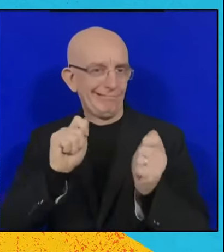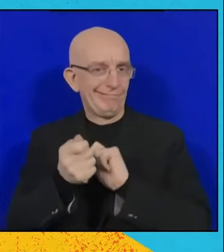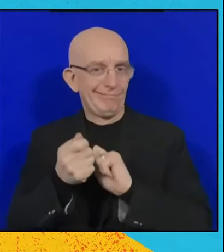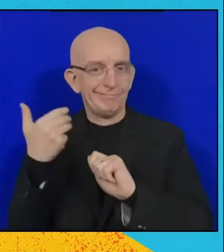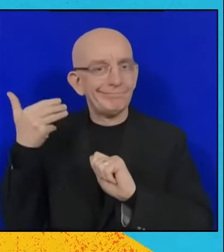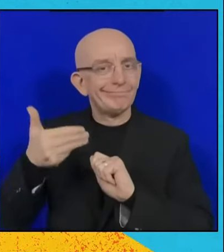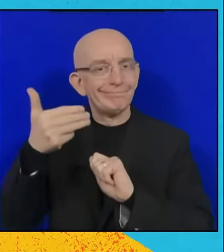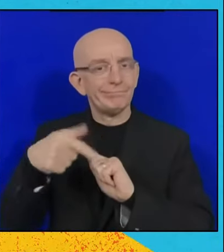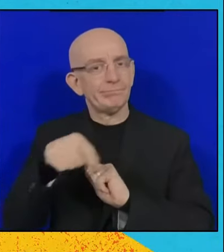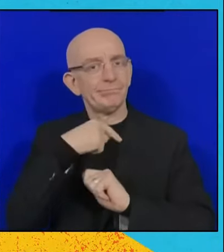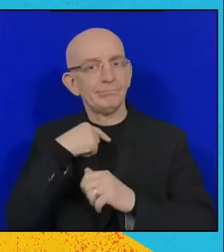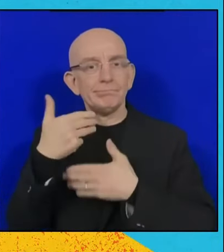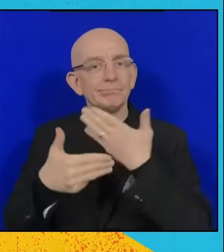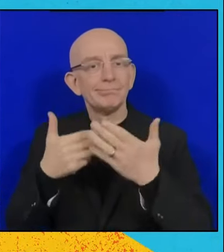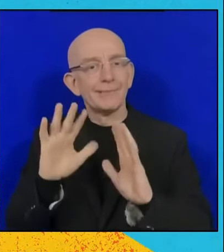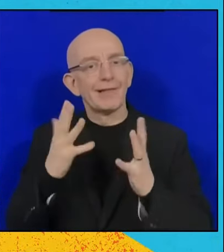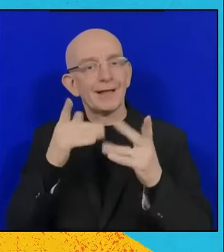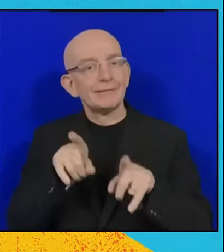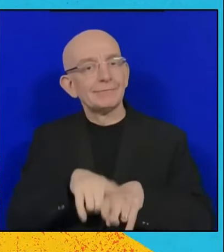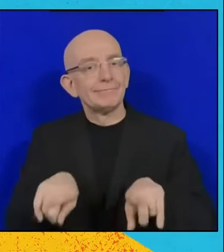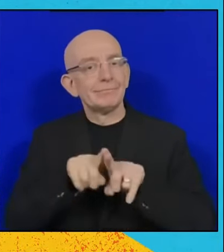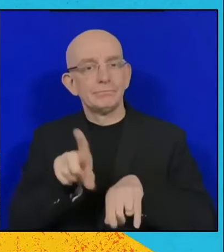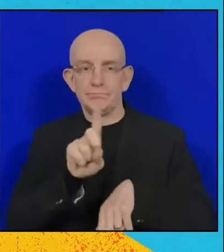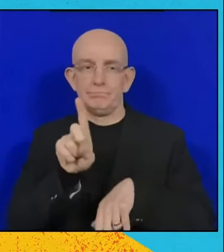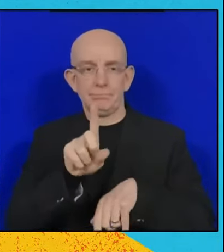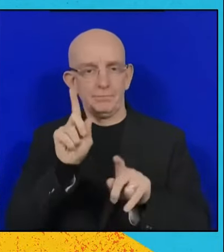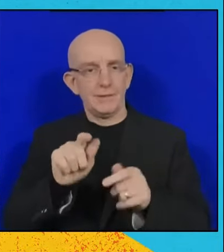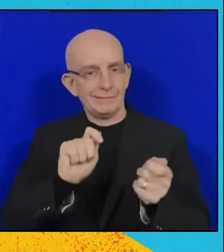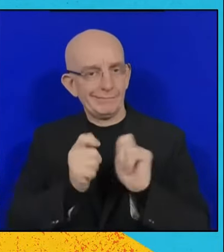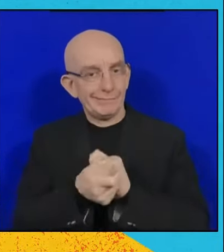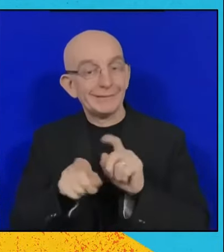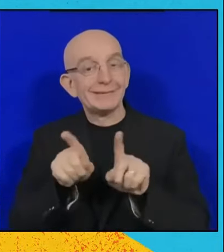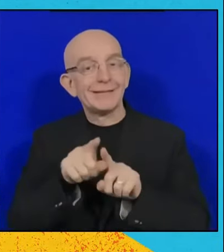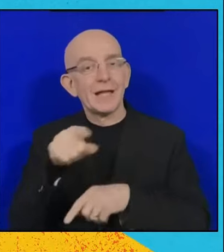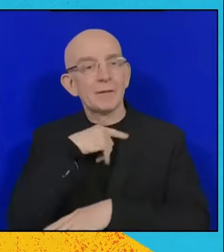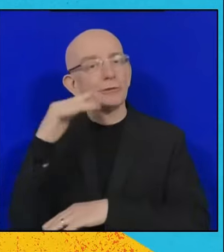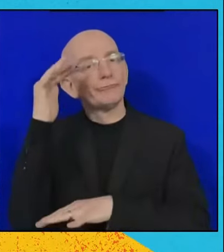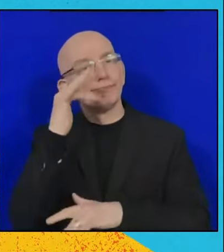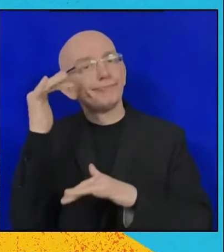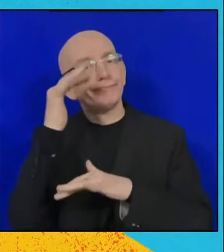We are the last, the first generation